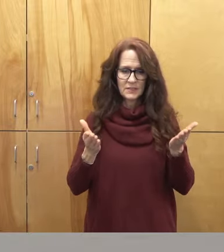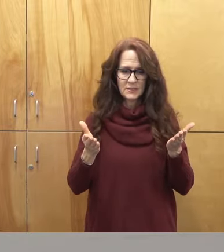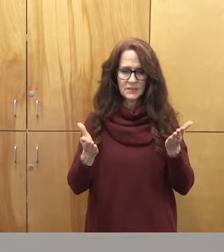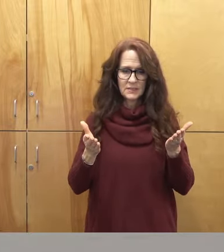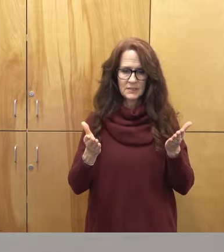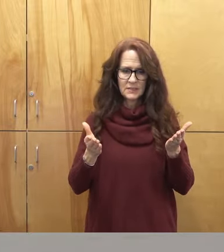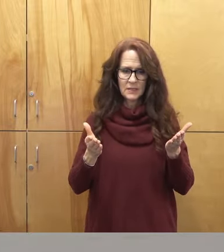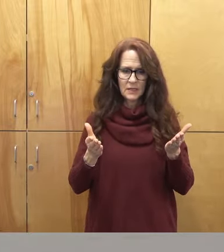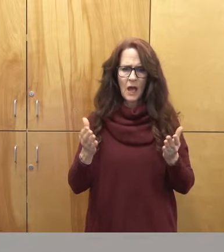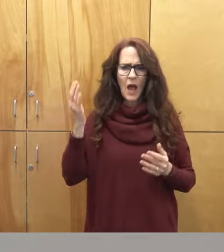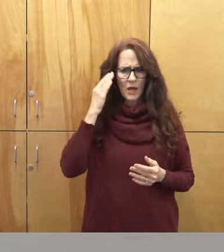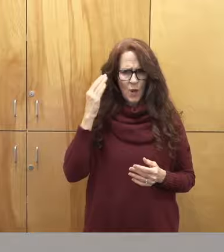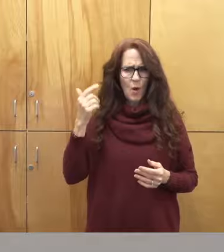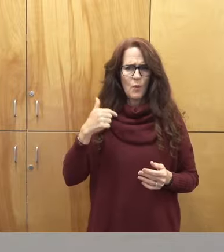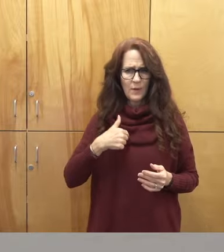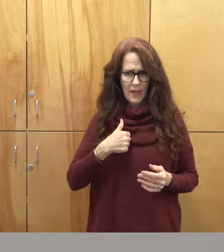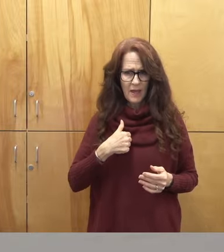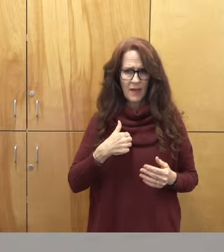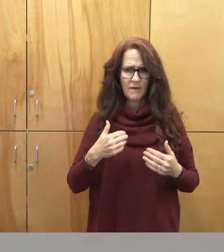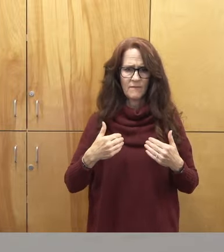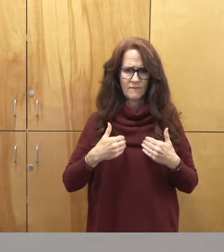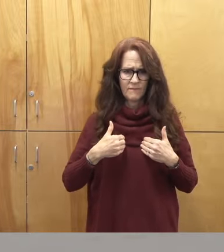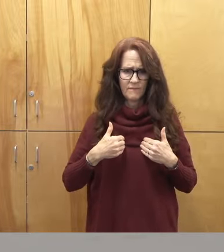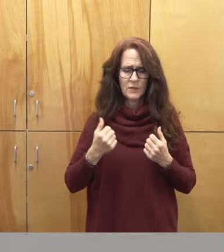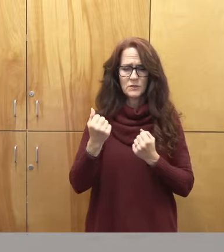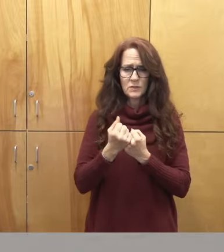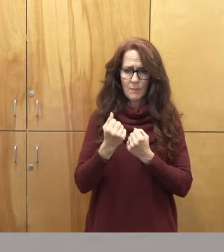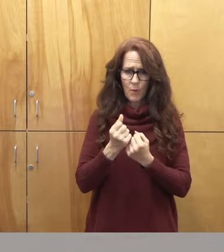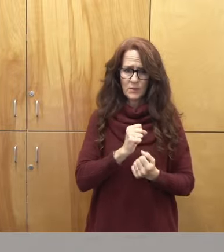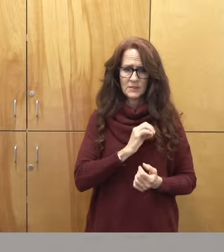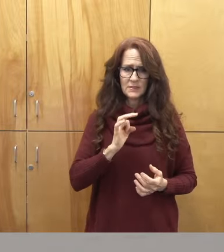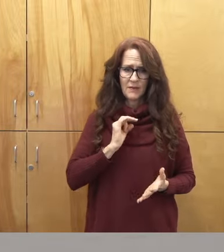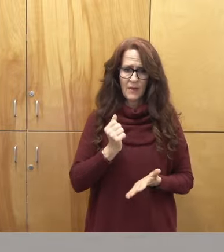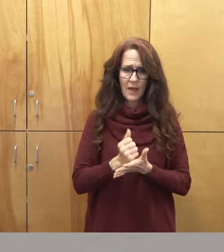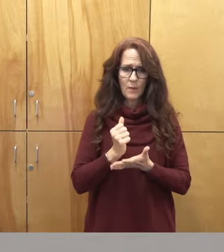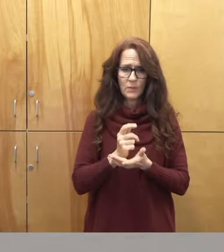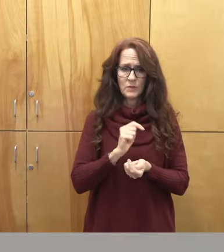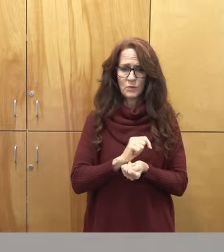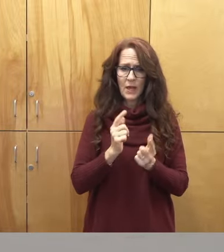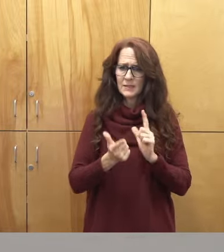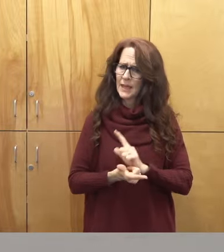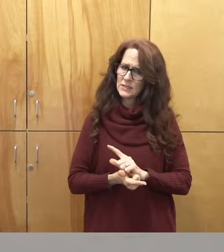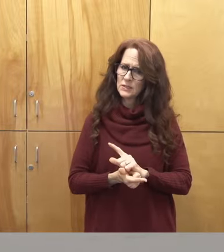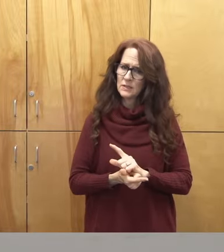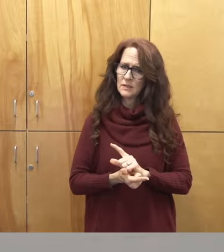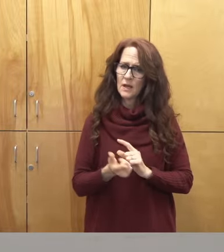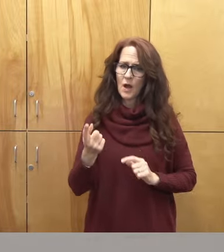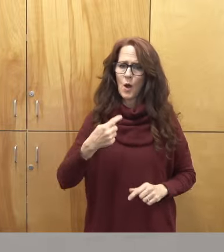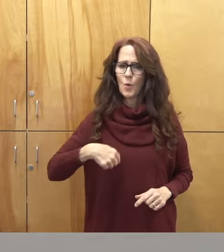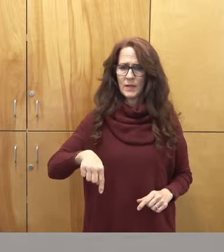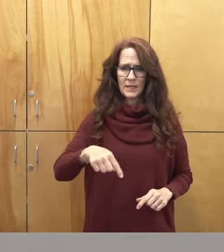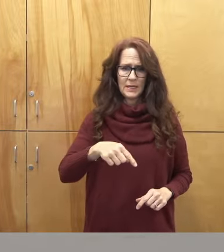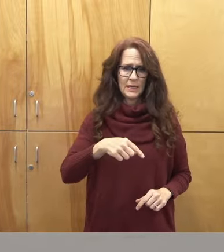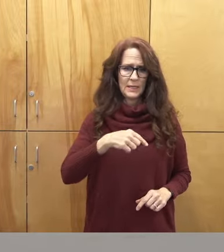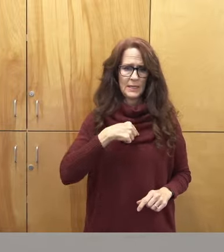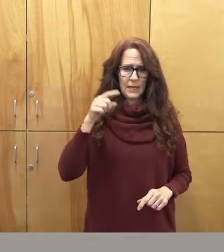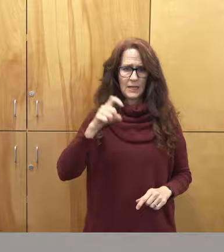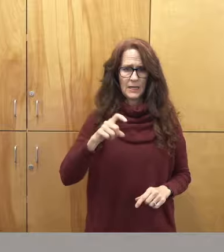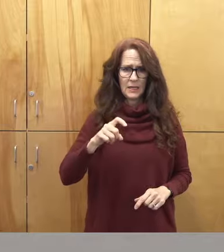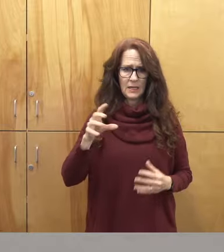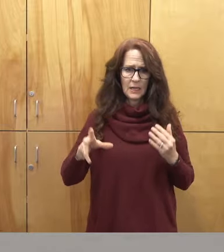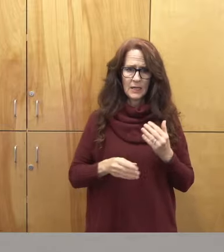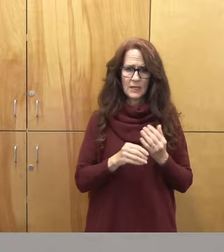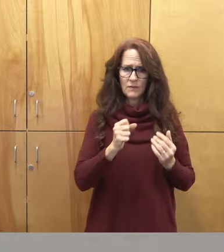So I do know we have support staff that helps with translations. Are we in need of